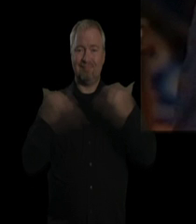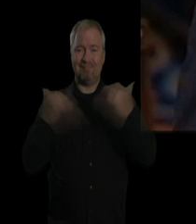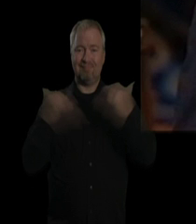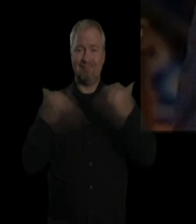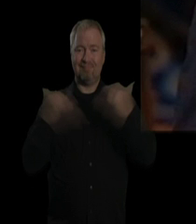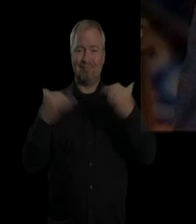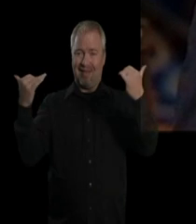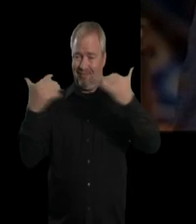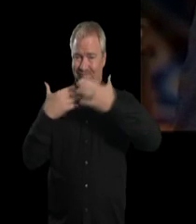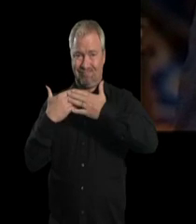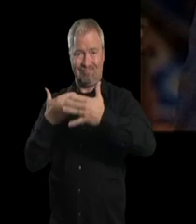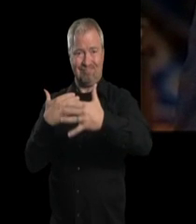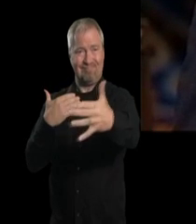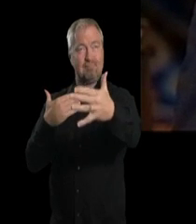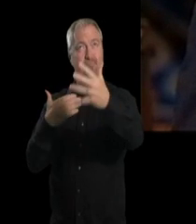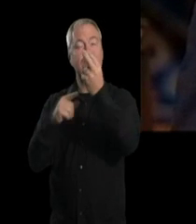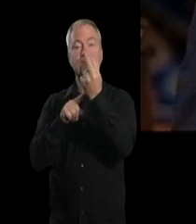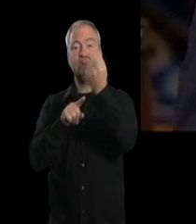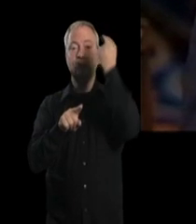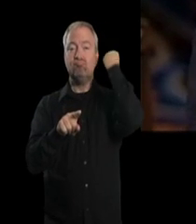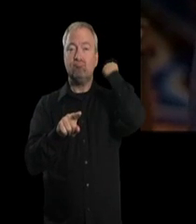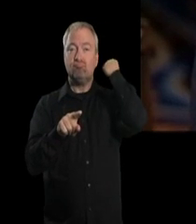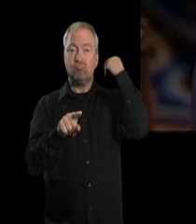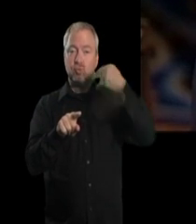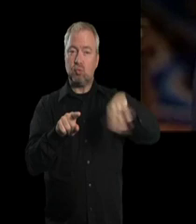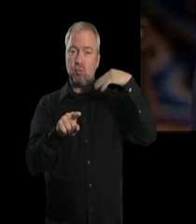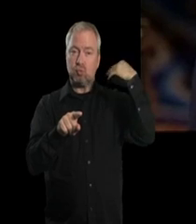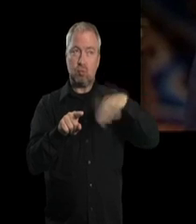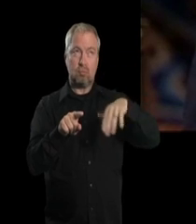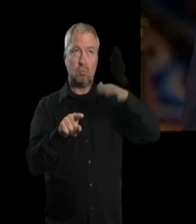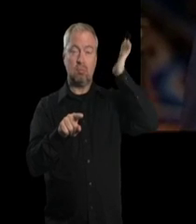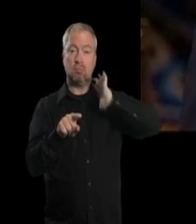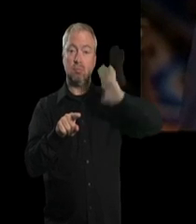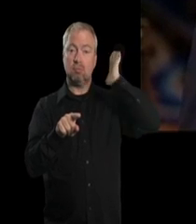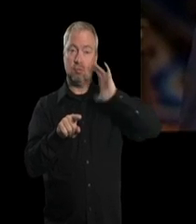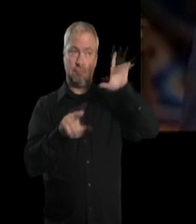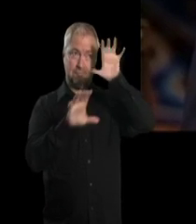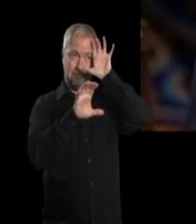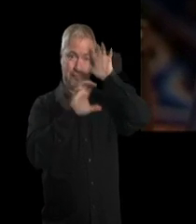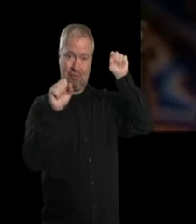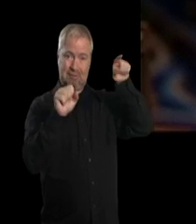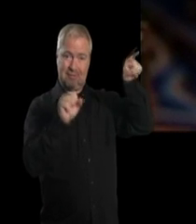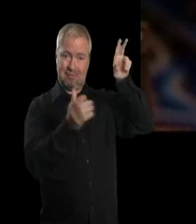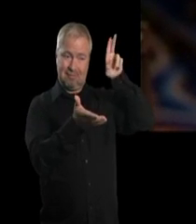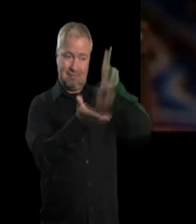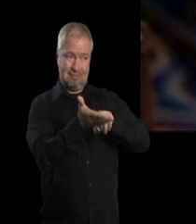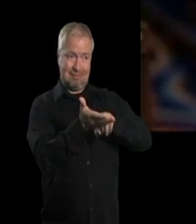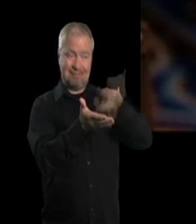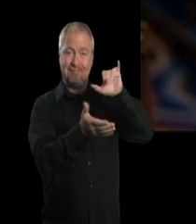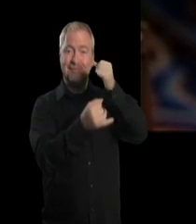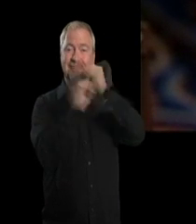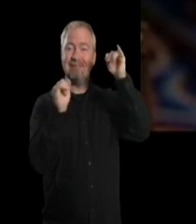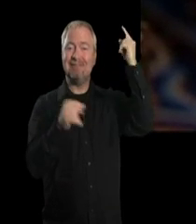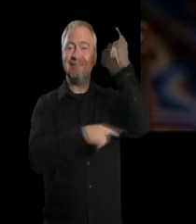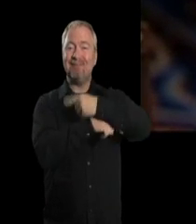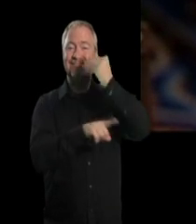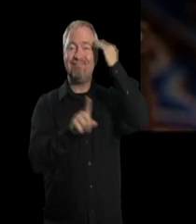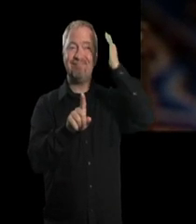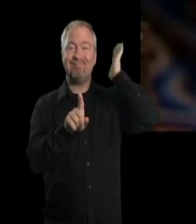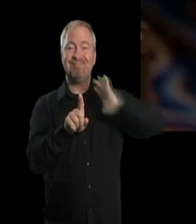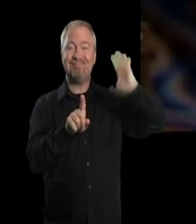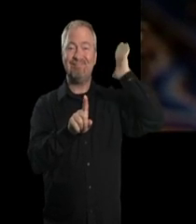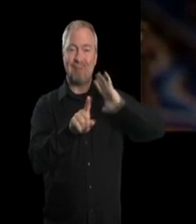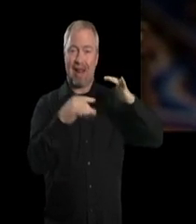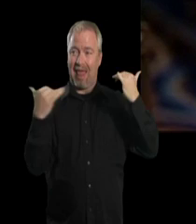of the screen. They will henceforth, I think, look to this day and the day when the President of the United States signs this